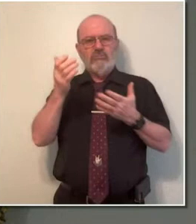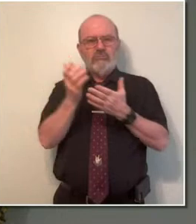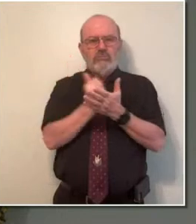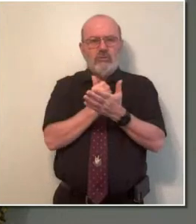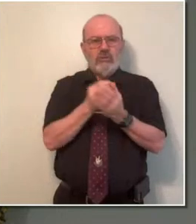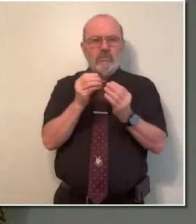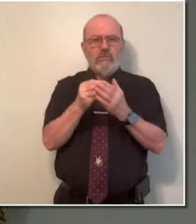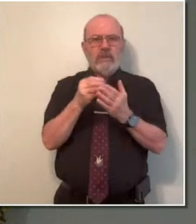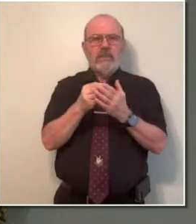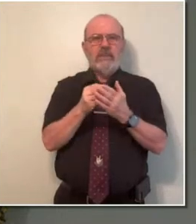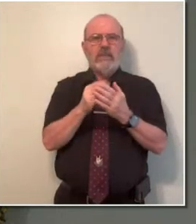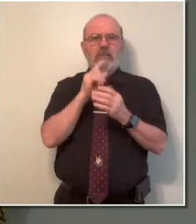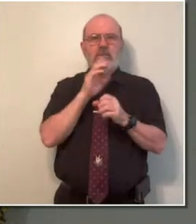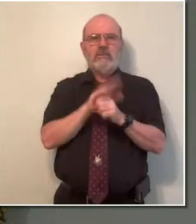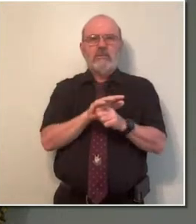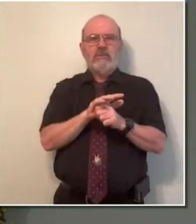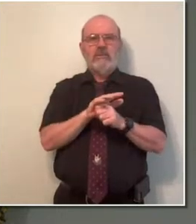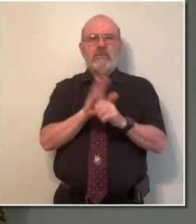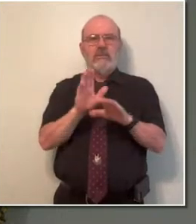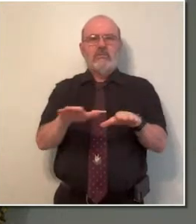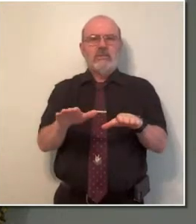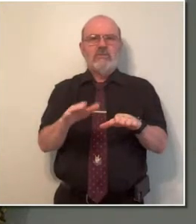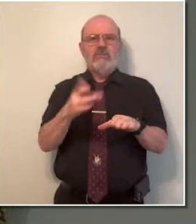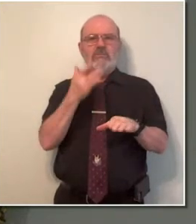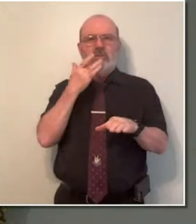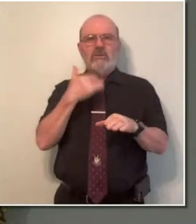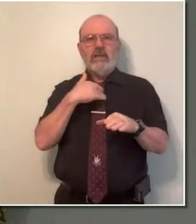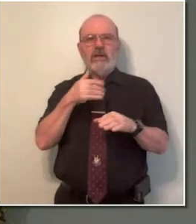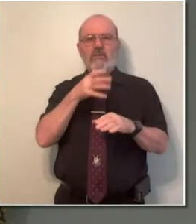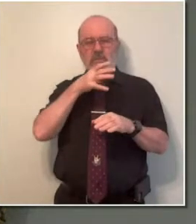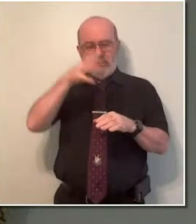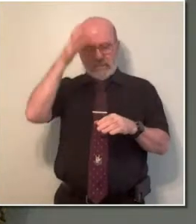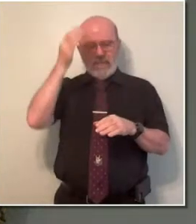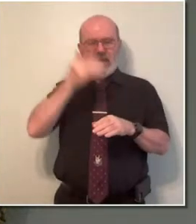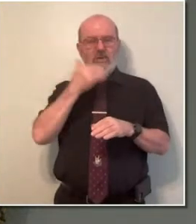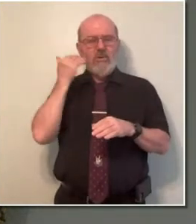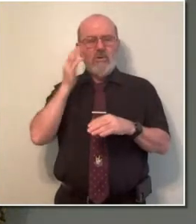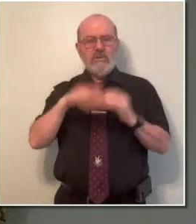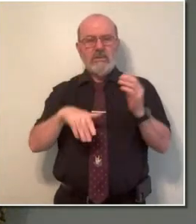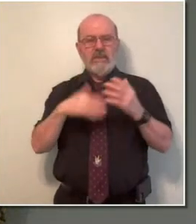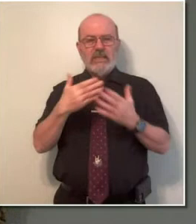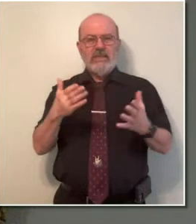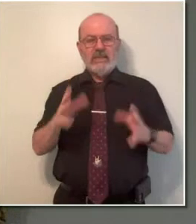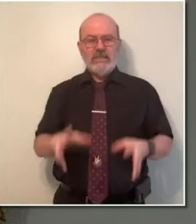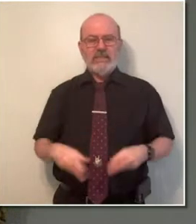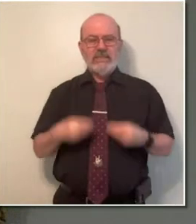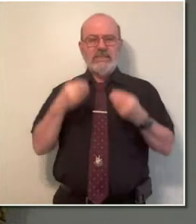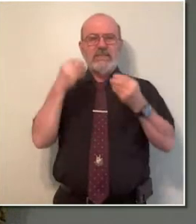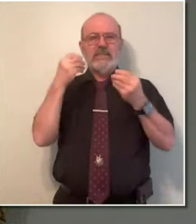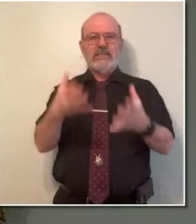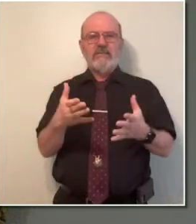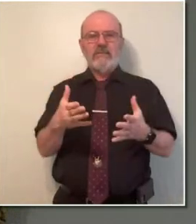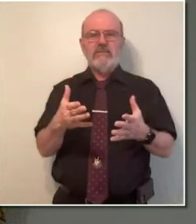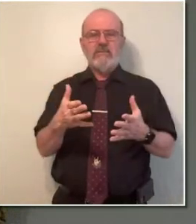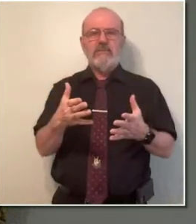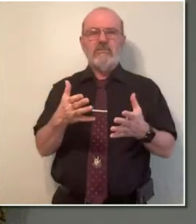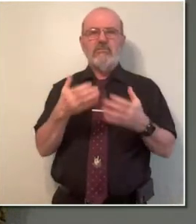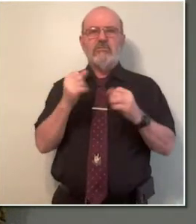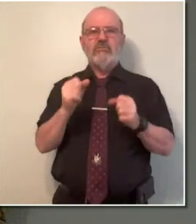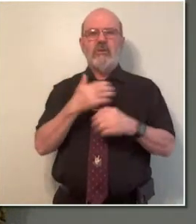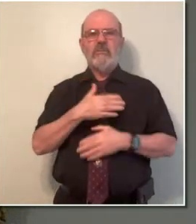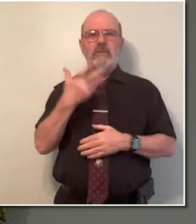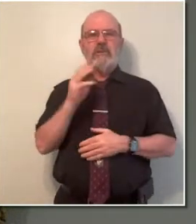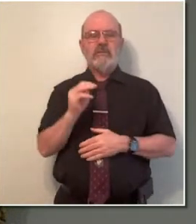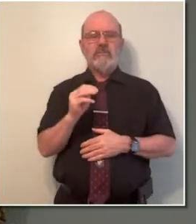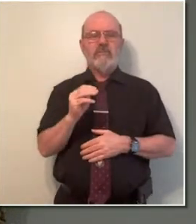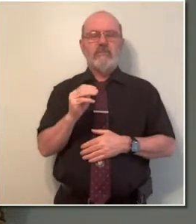I can promise you those children would rather have their parents home than the stuff given to them in their absence to try and please them.